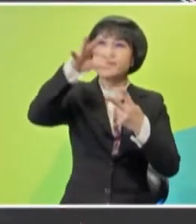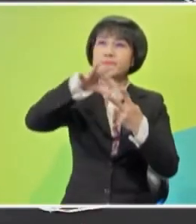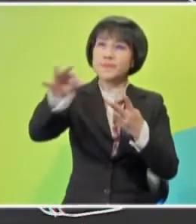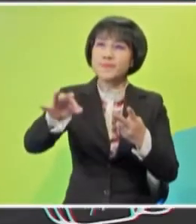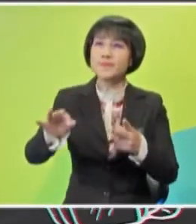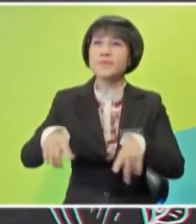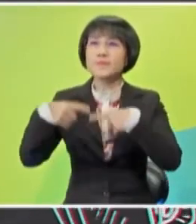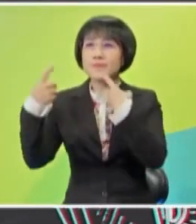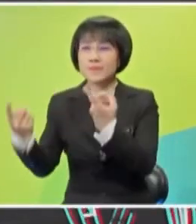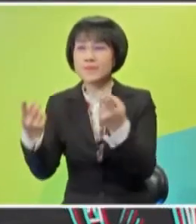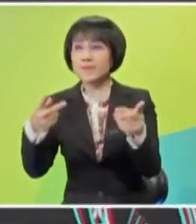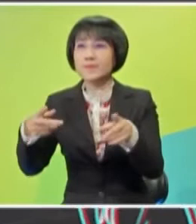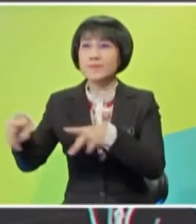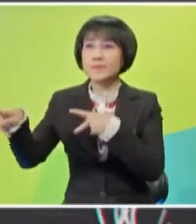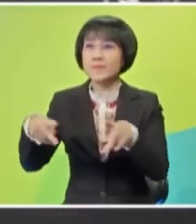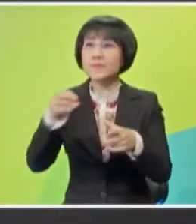for his exam tomorrow.